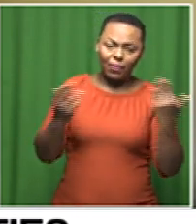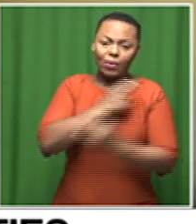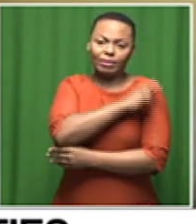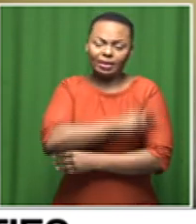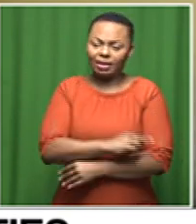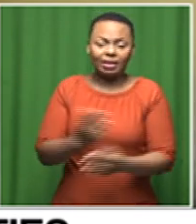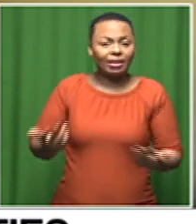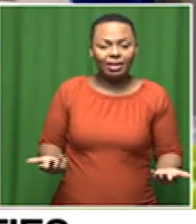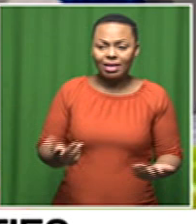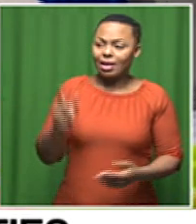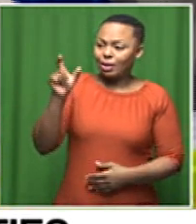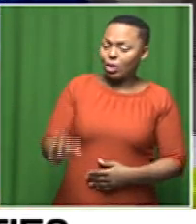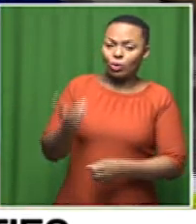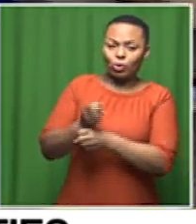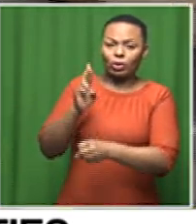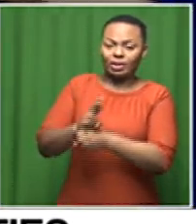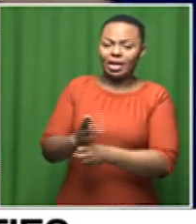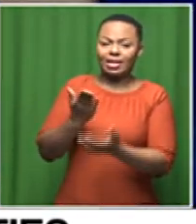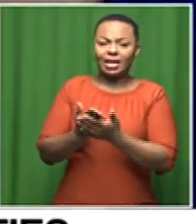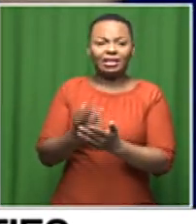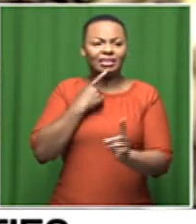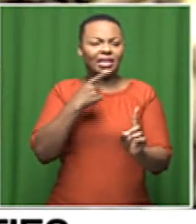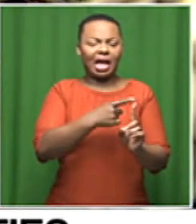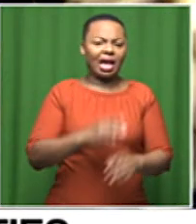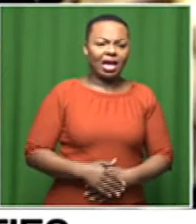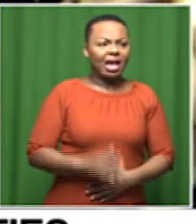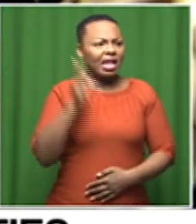just walks in. Doctors may well say, or even nursing staff may say,